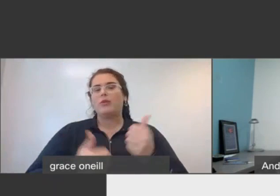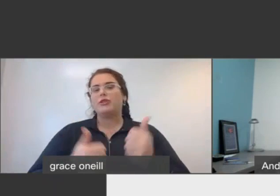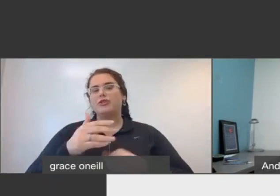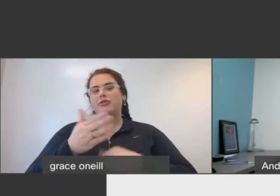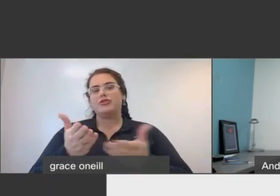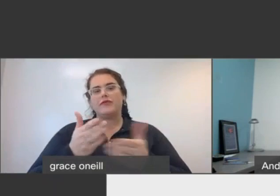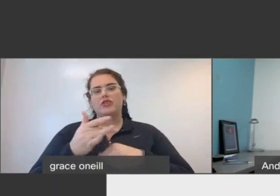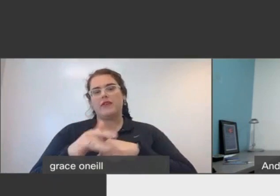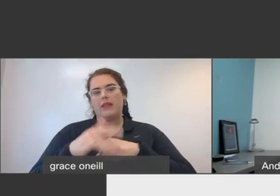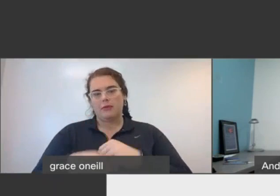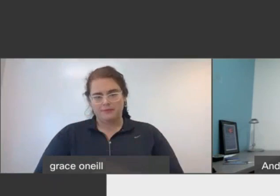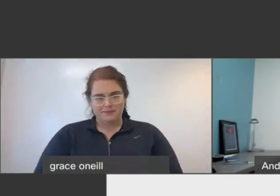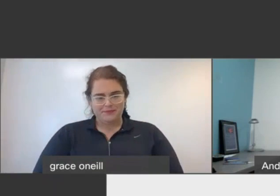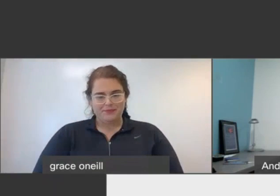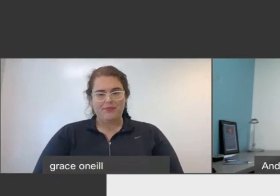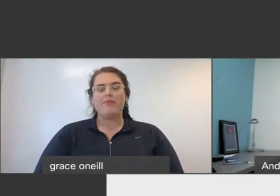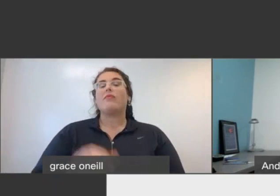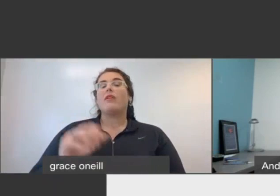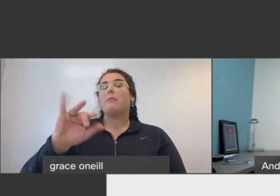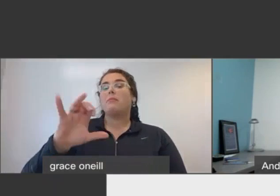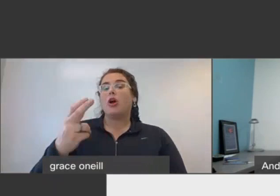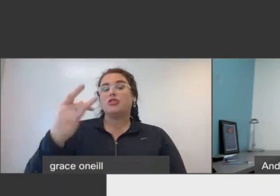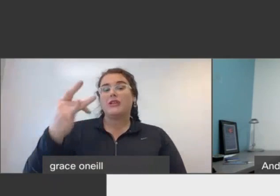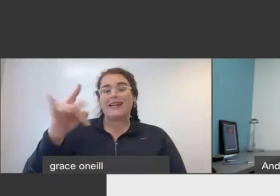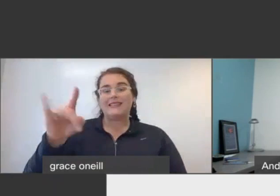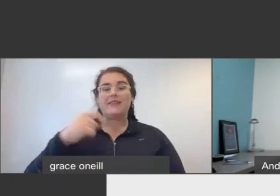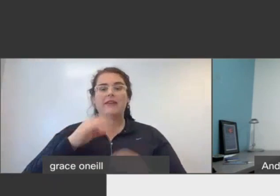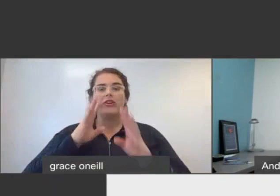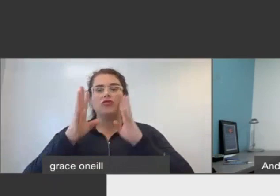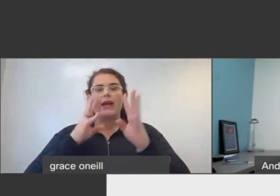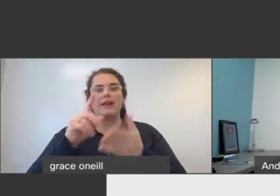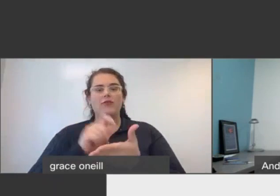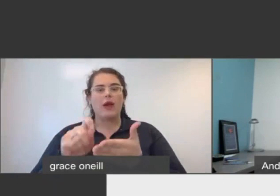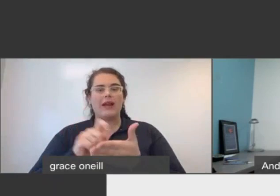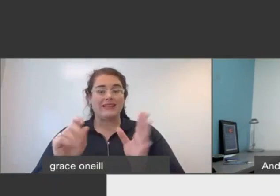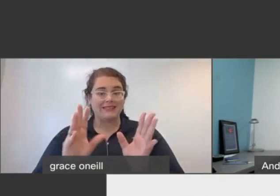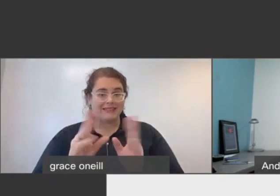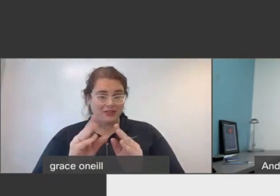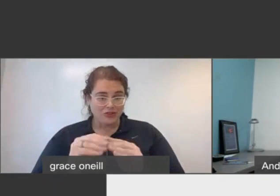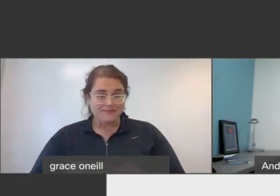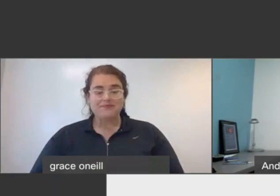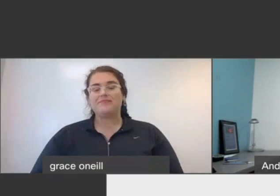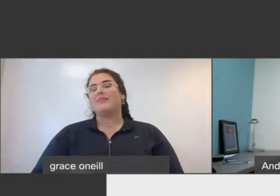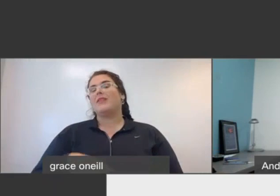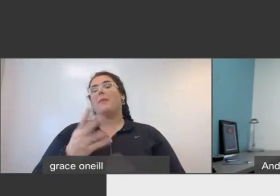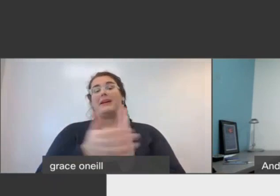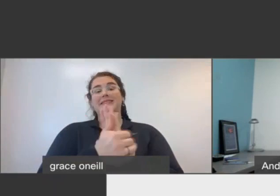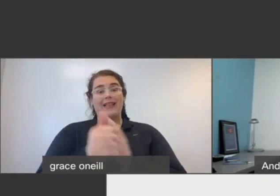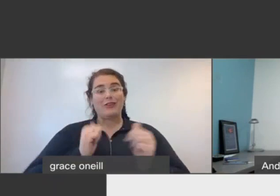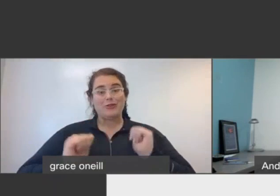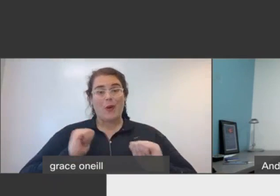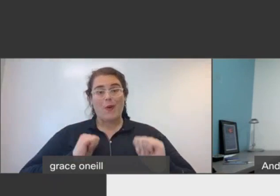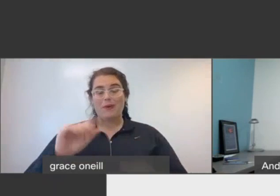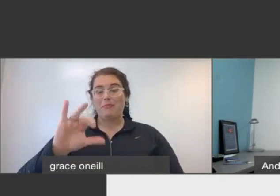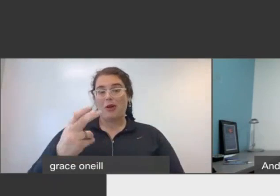a creative writing session March 18th from 1 to 2. A talent show March 23rd